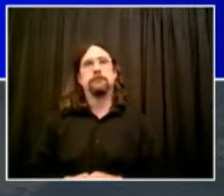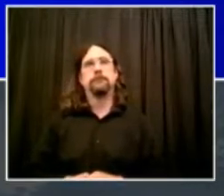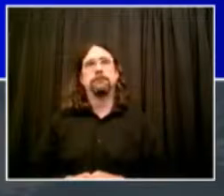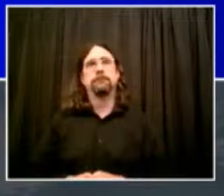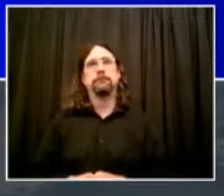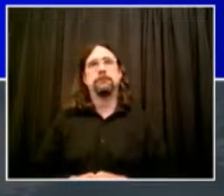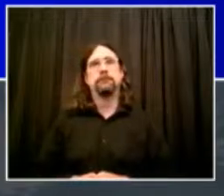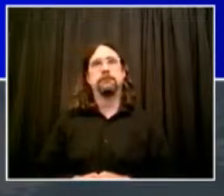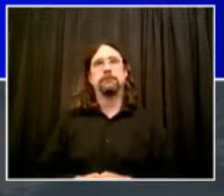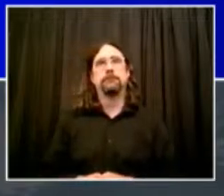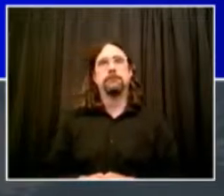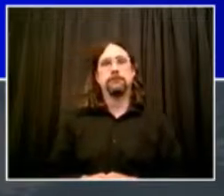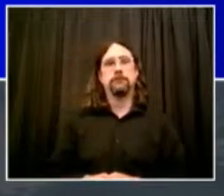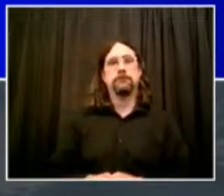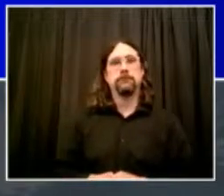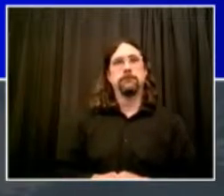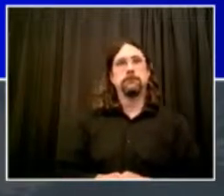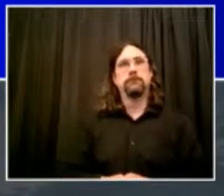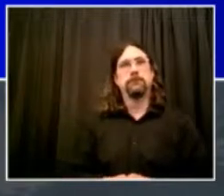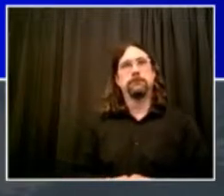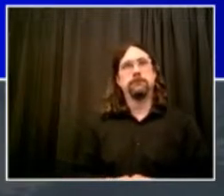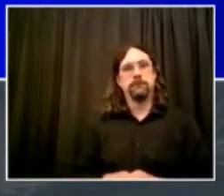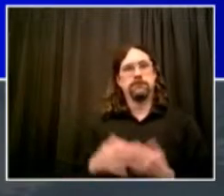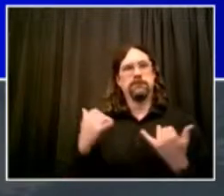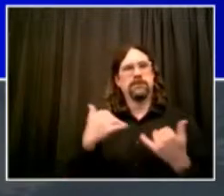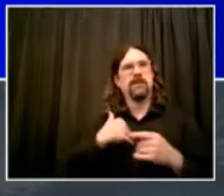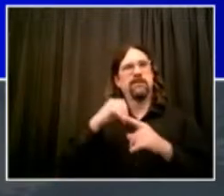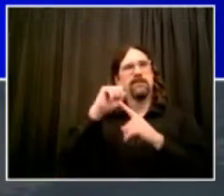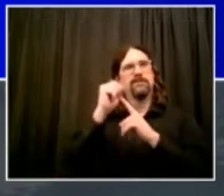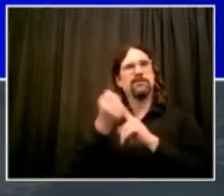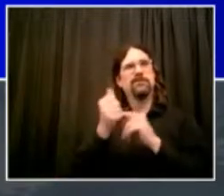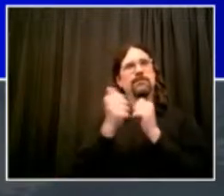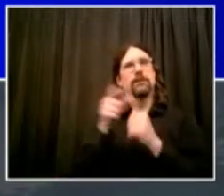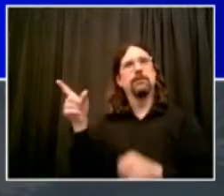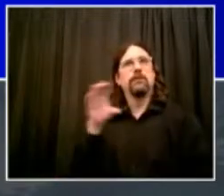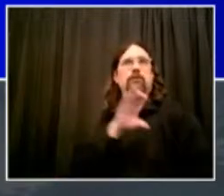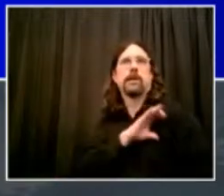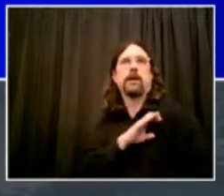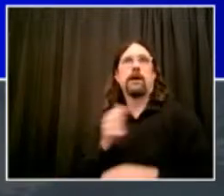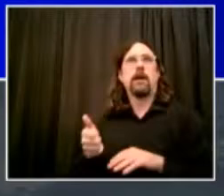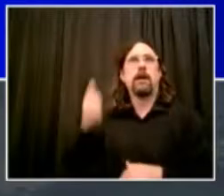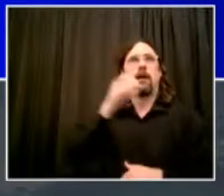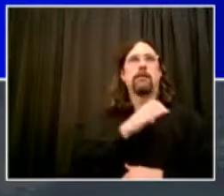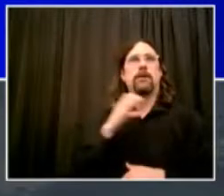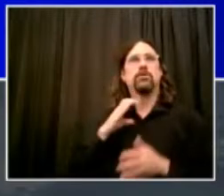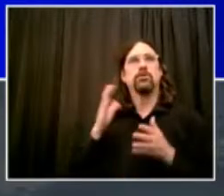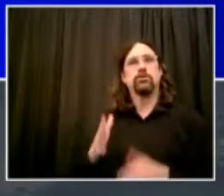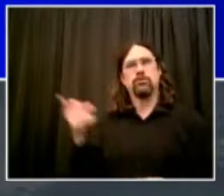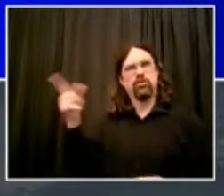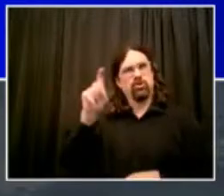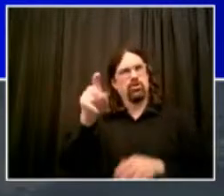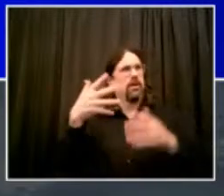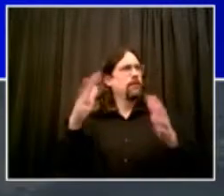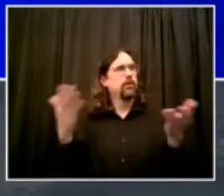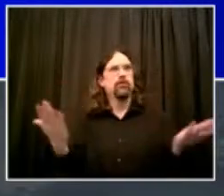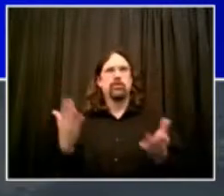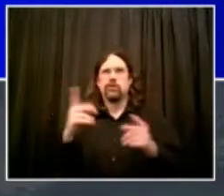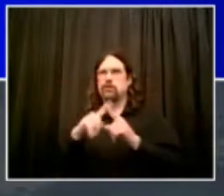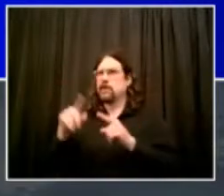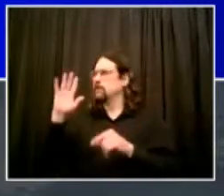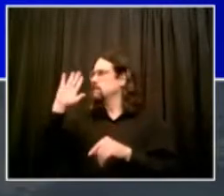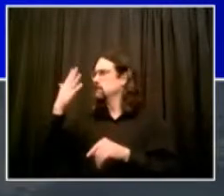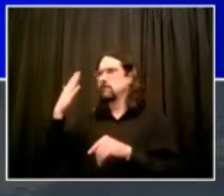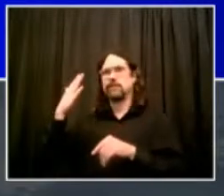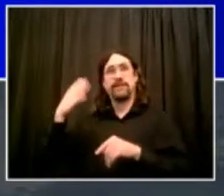So what I'll do is I'll finish everything I got, and when he comes in, he's going to speak. Okay. Take a different topic now, one I always say brings